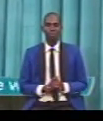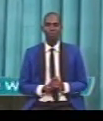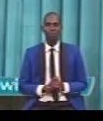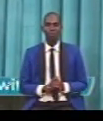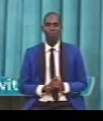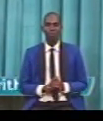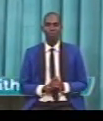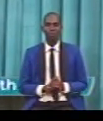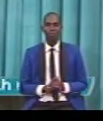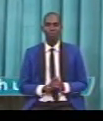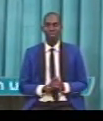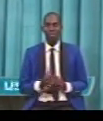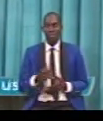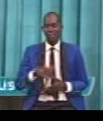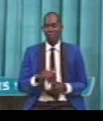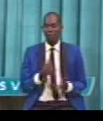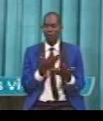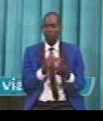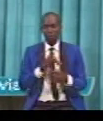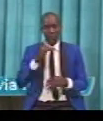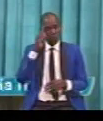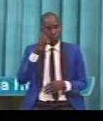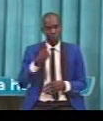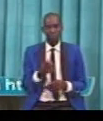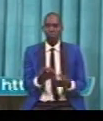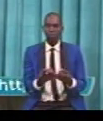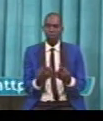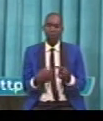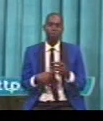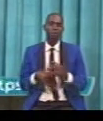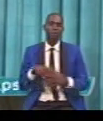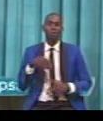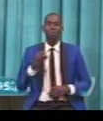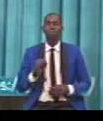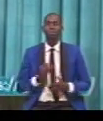We're waiting for you. We're waiting for you. Come out, come out, come out.